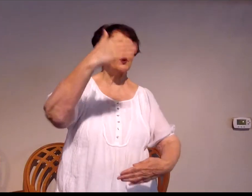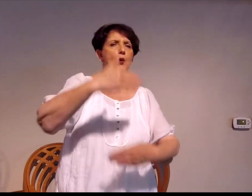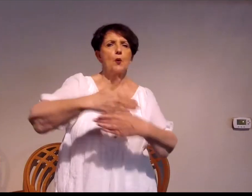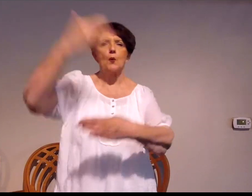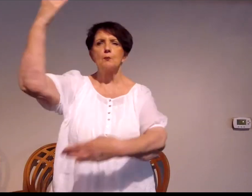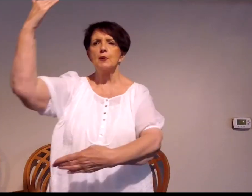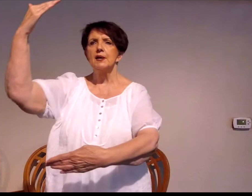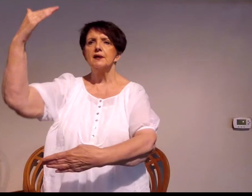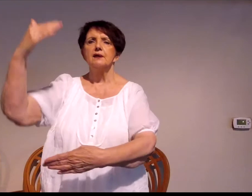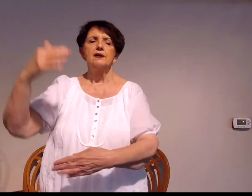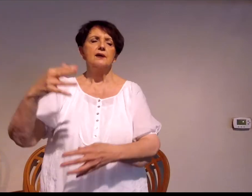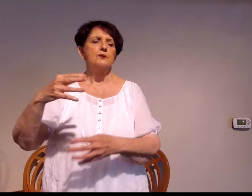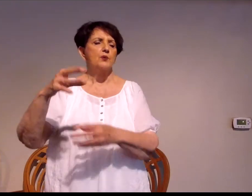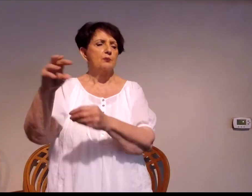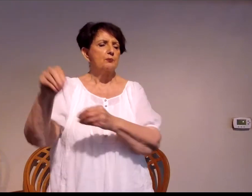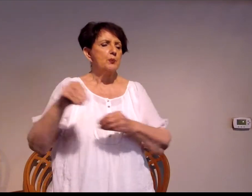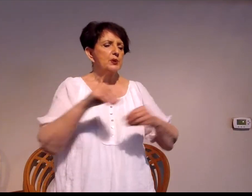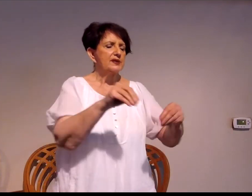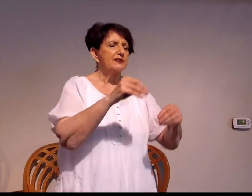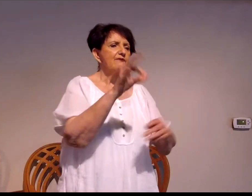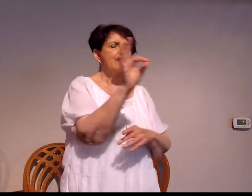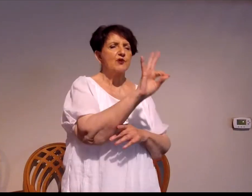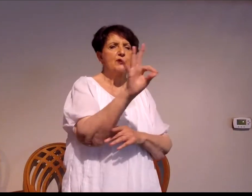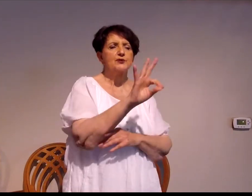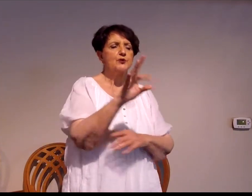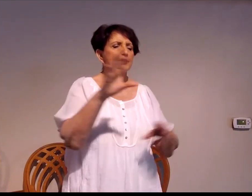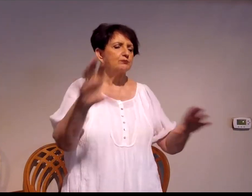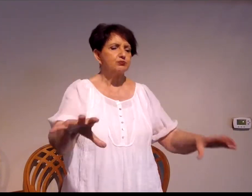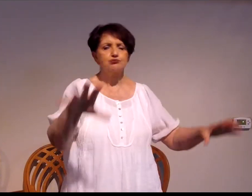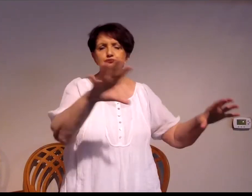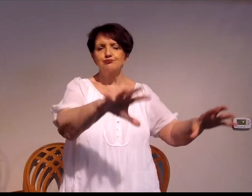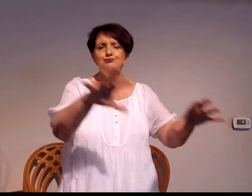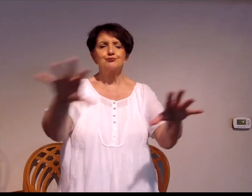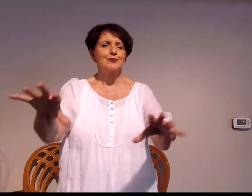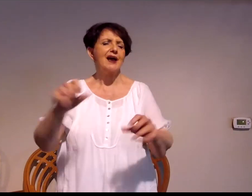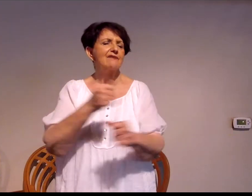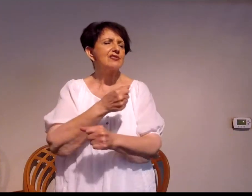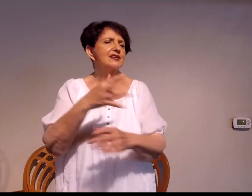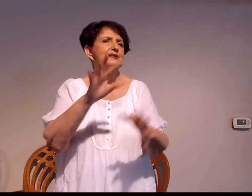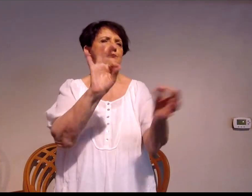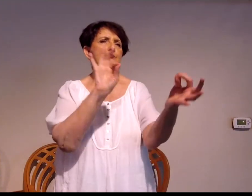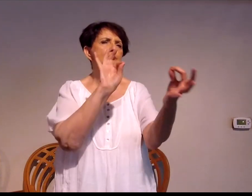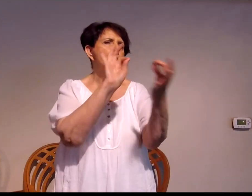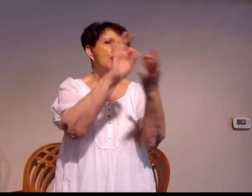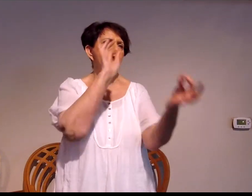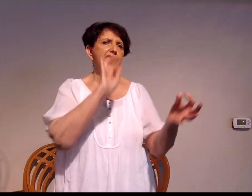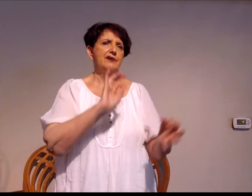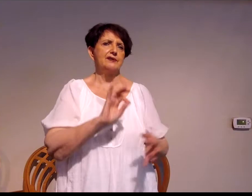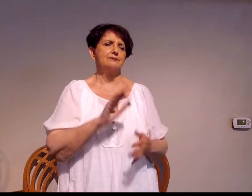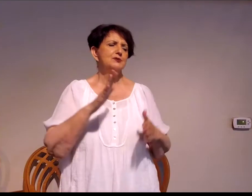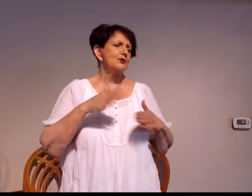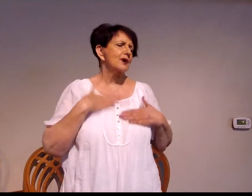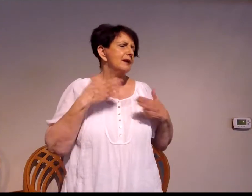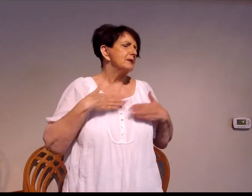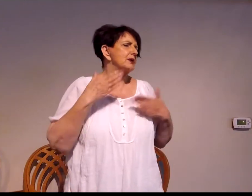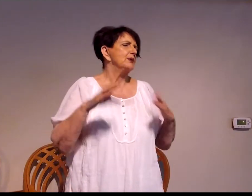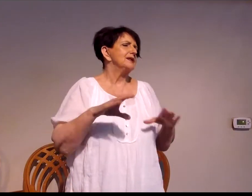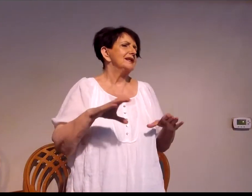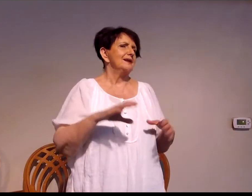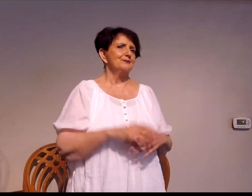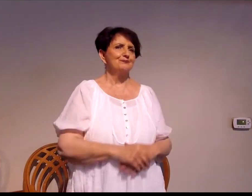to put our furniture in place. And I am so happy and everything's just perfect, really. I'm so glad we decided to do